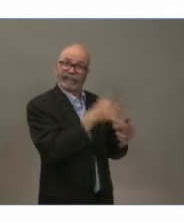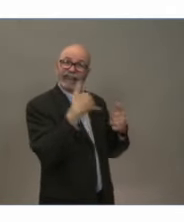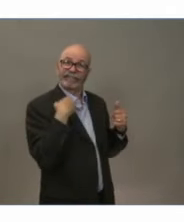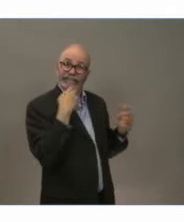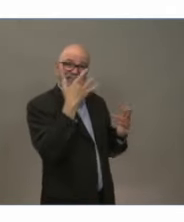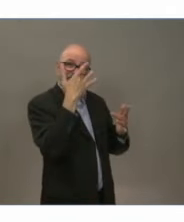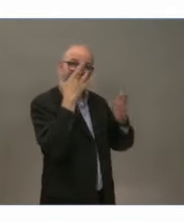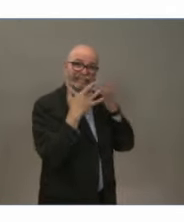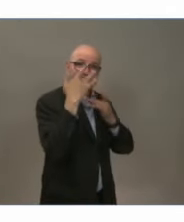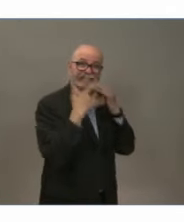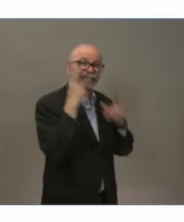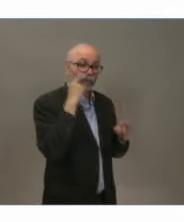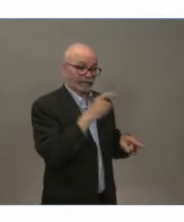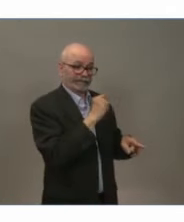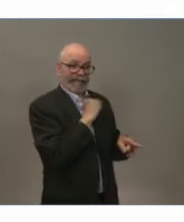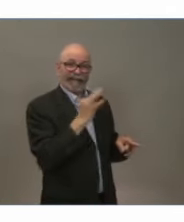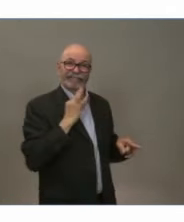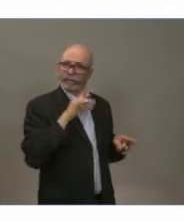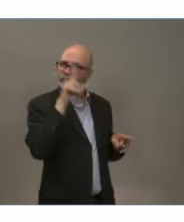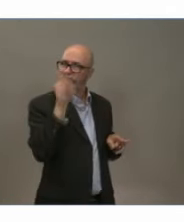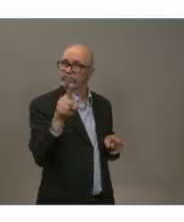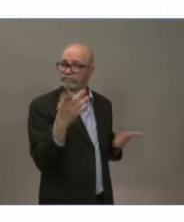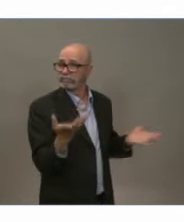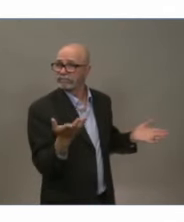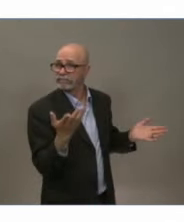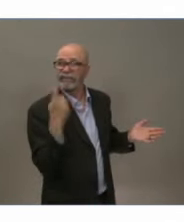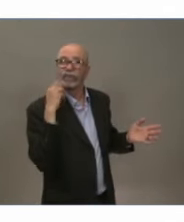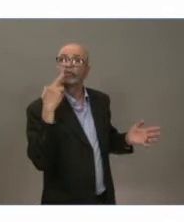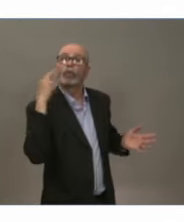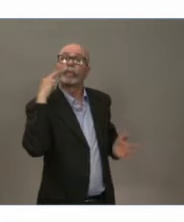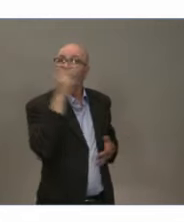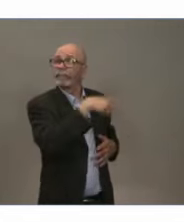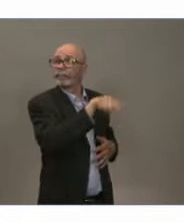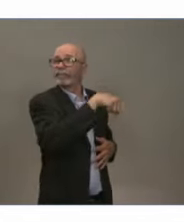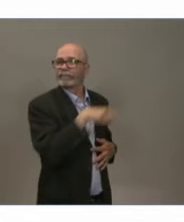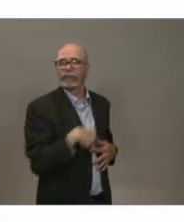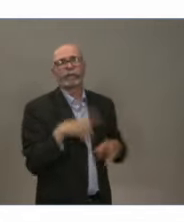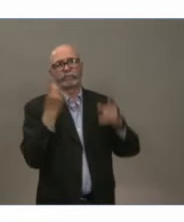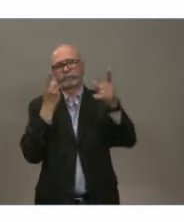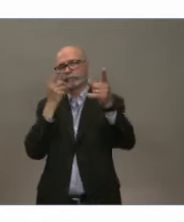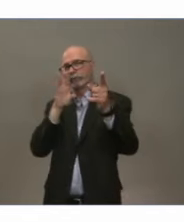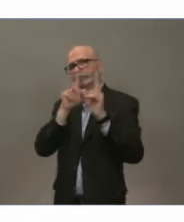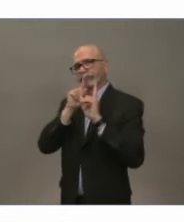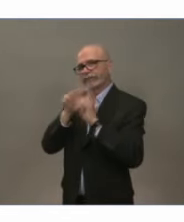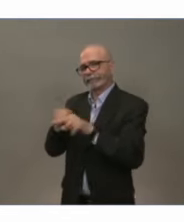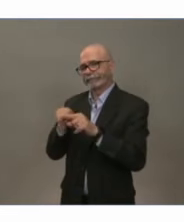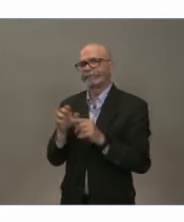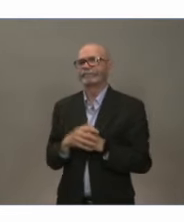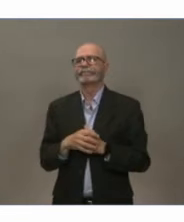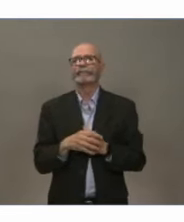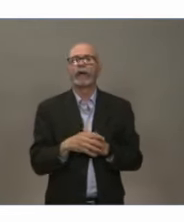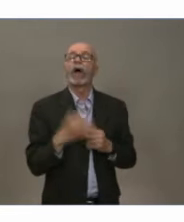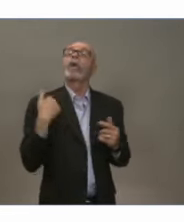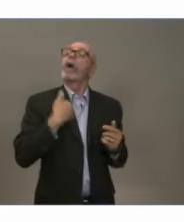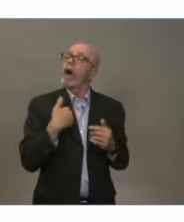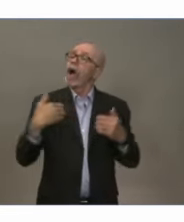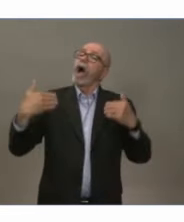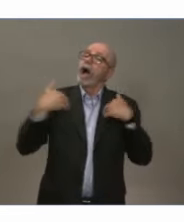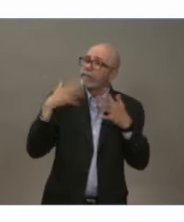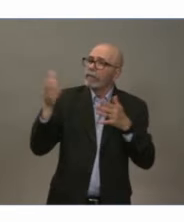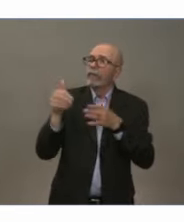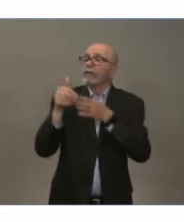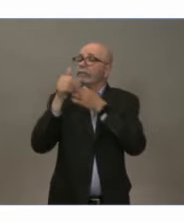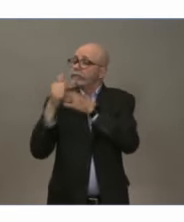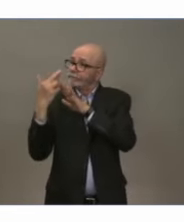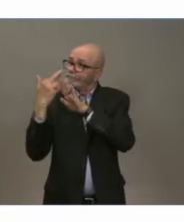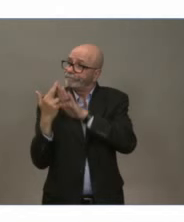So we have, I'm not sure the exact, whether there's guidelines or strict numbers, but what we do every